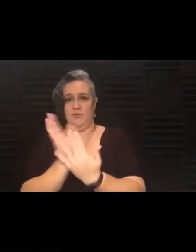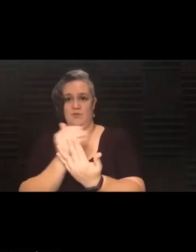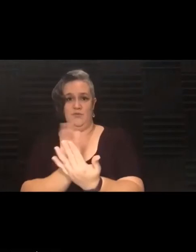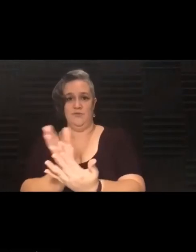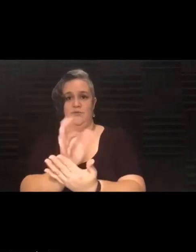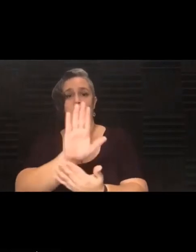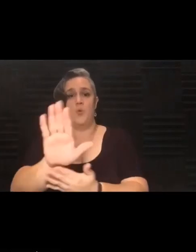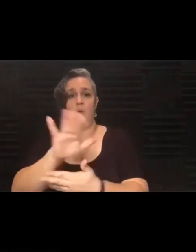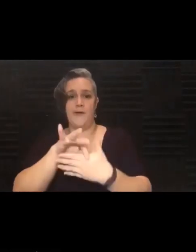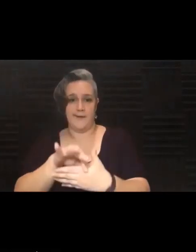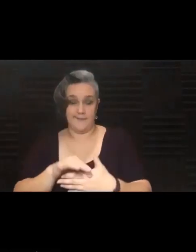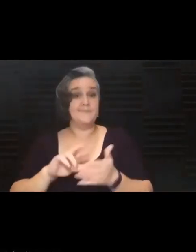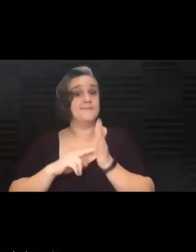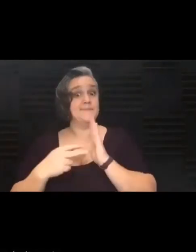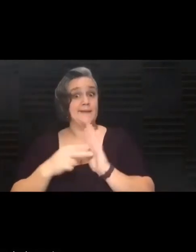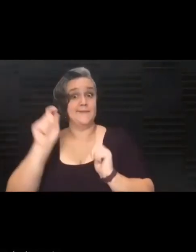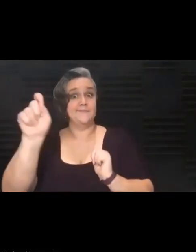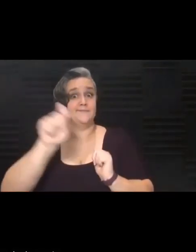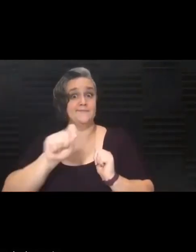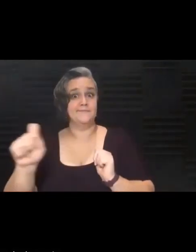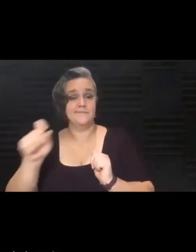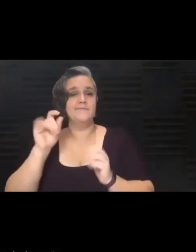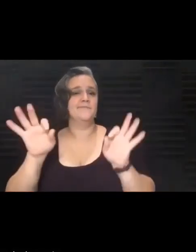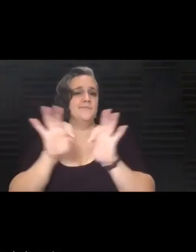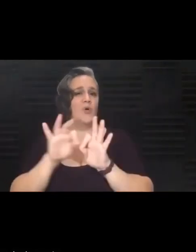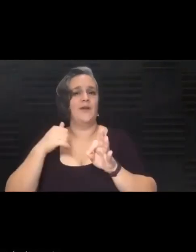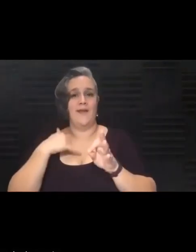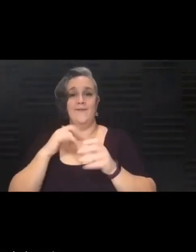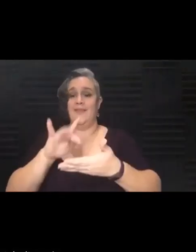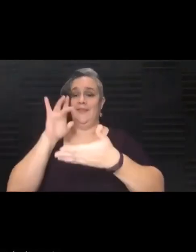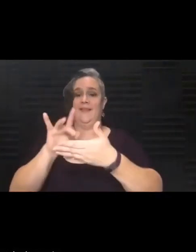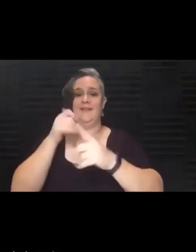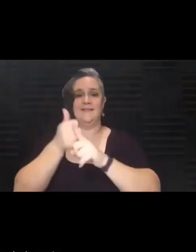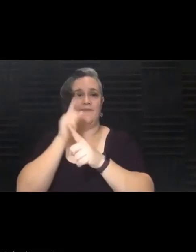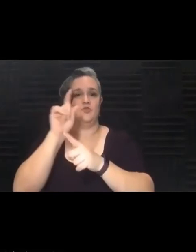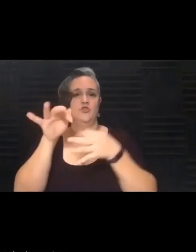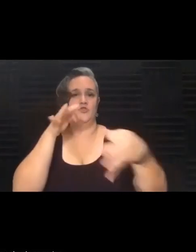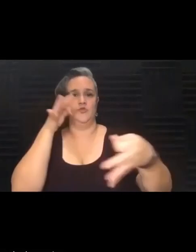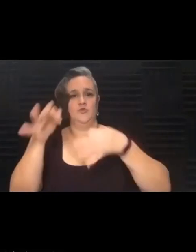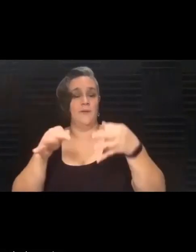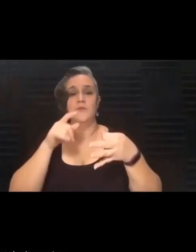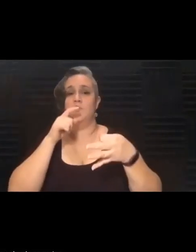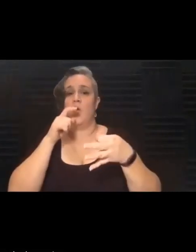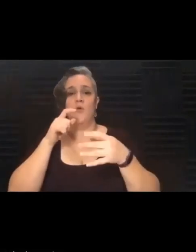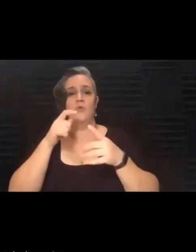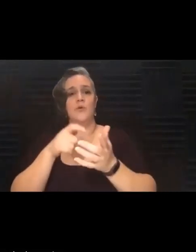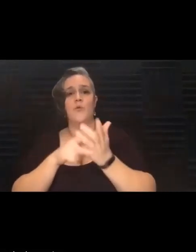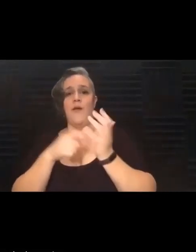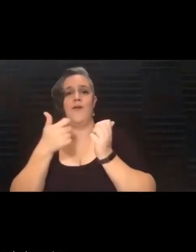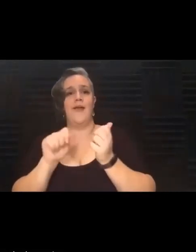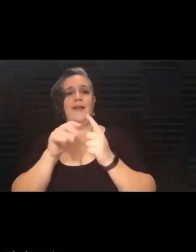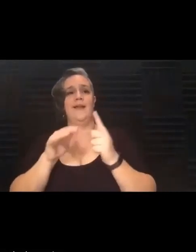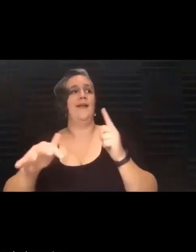content. Therefore, it's important to have descriptive links that don't require context from the